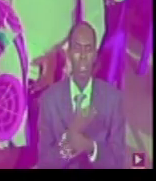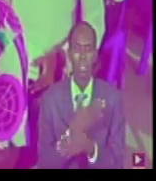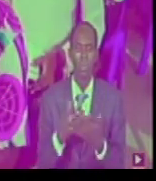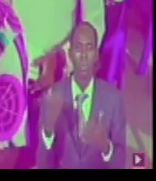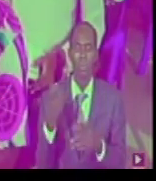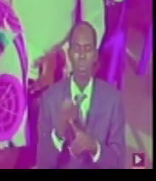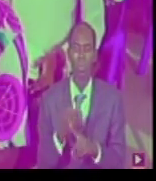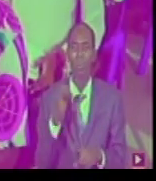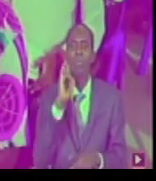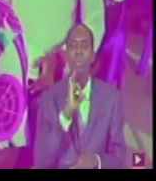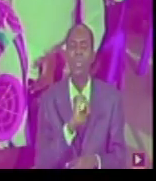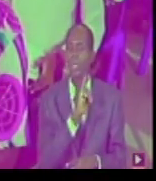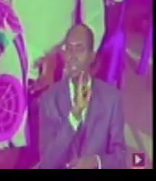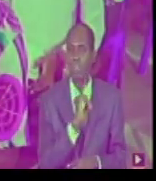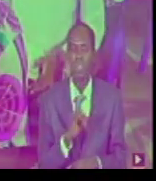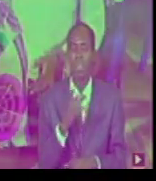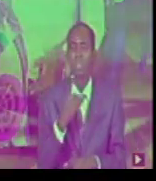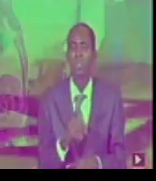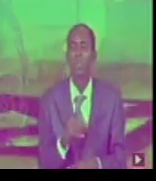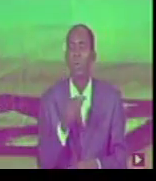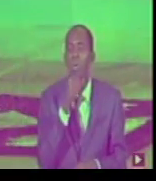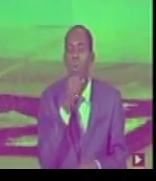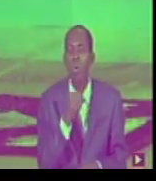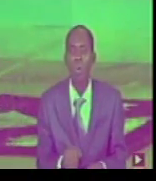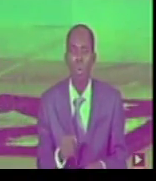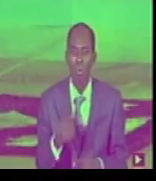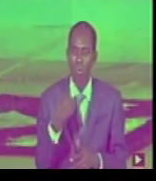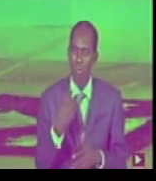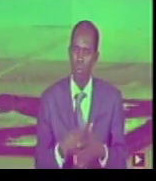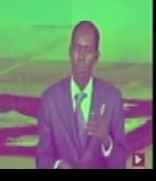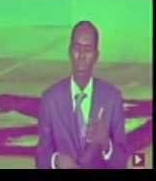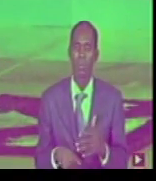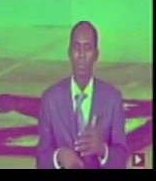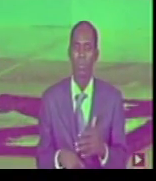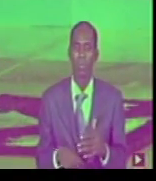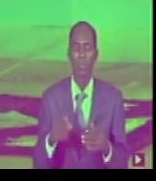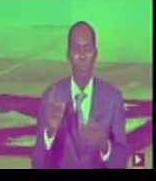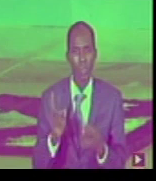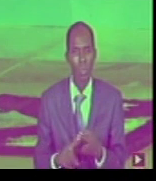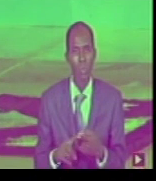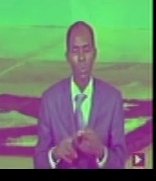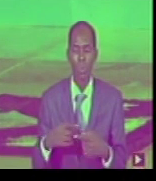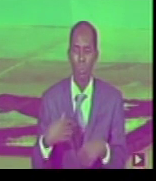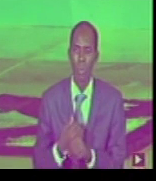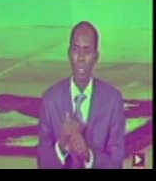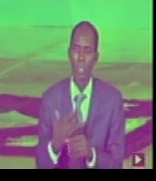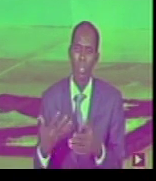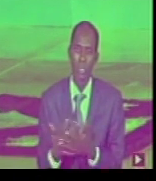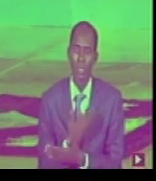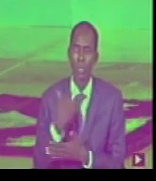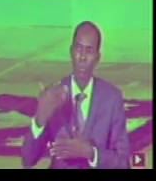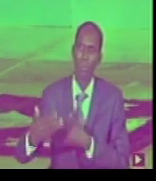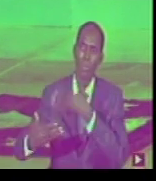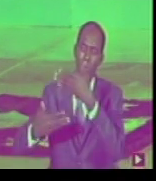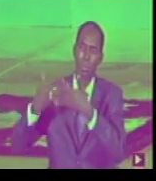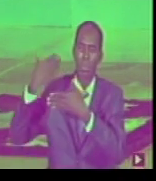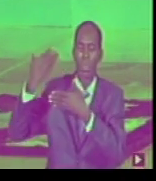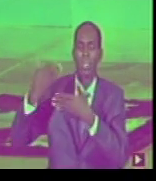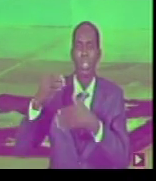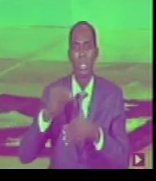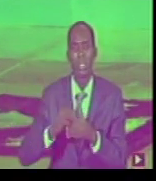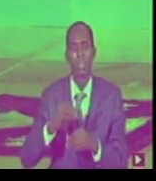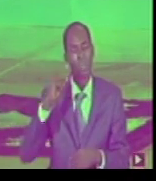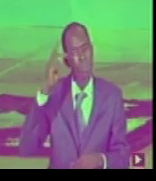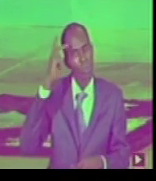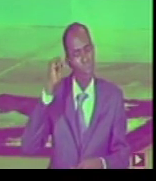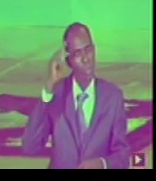old price. If we're going to make new progress. Matthew chapter 13, New